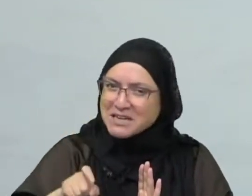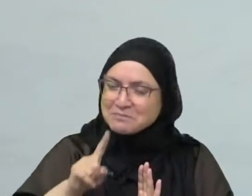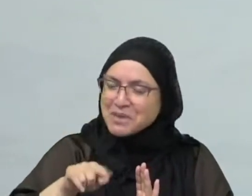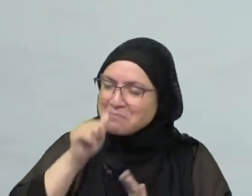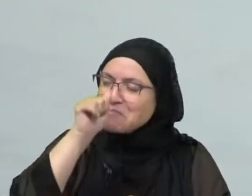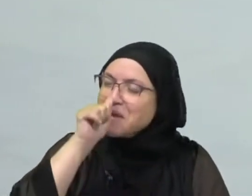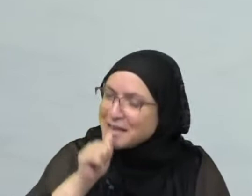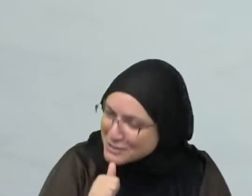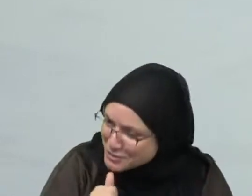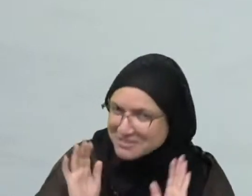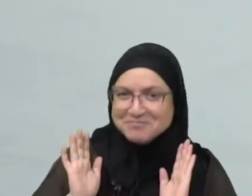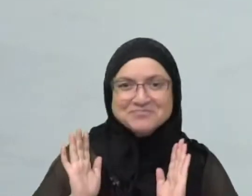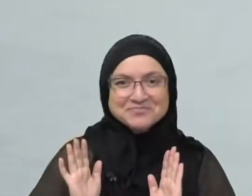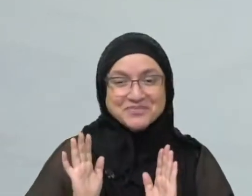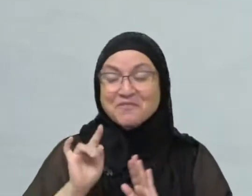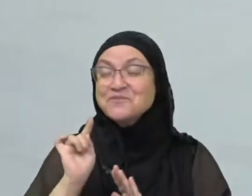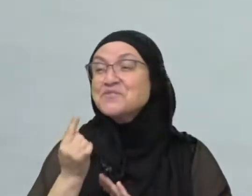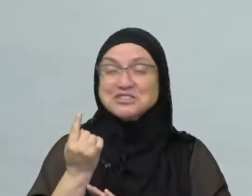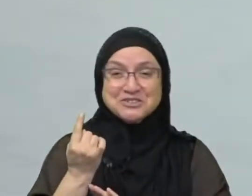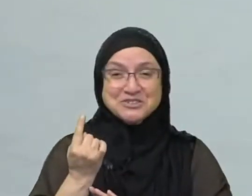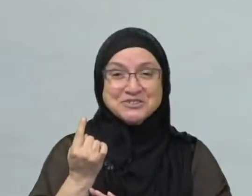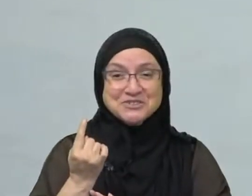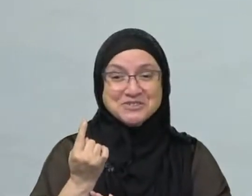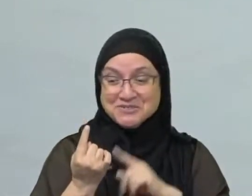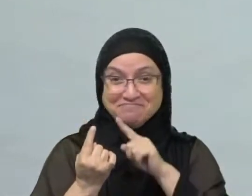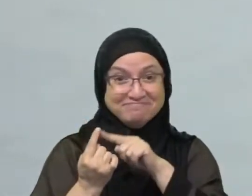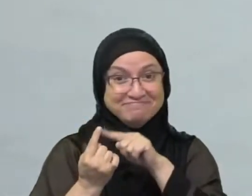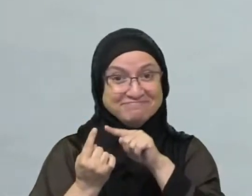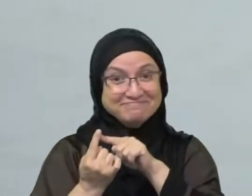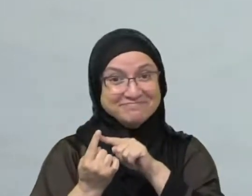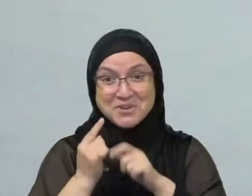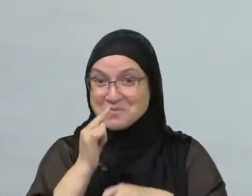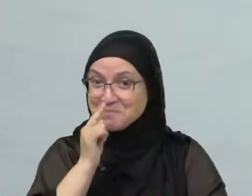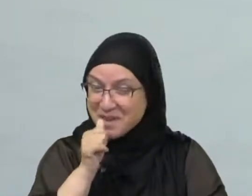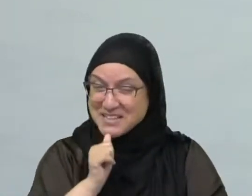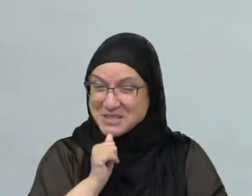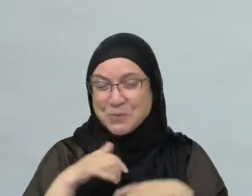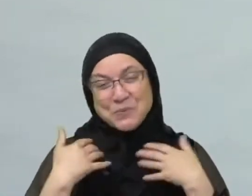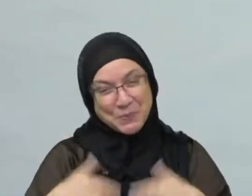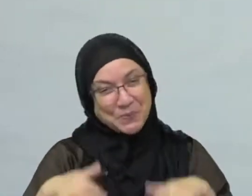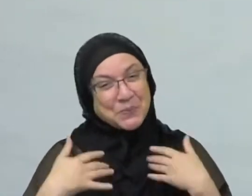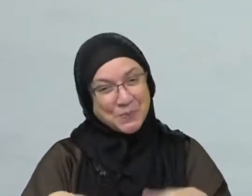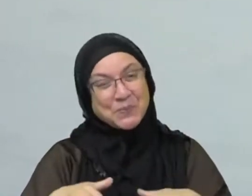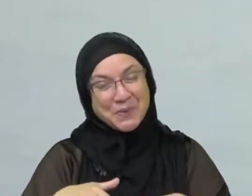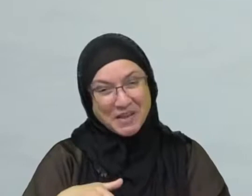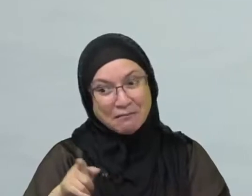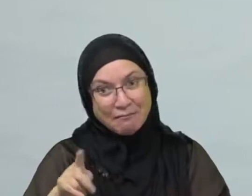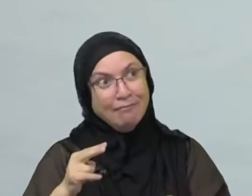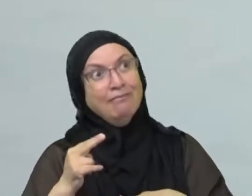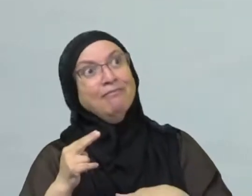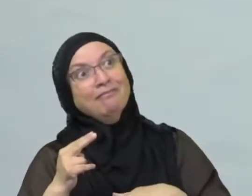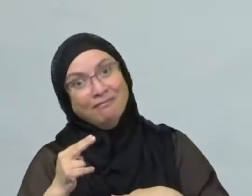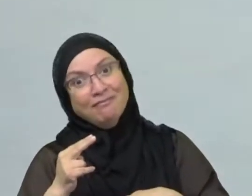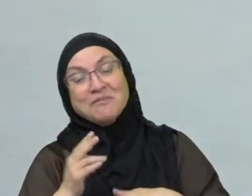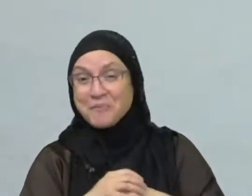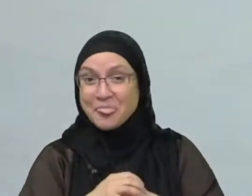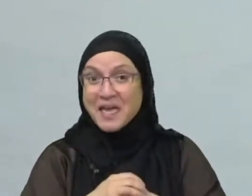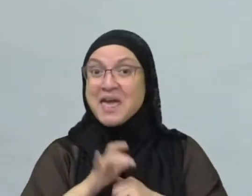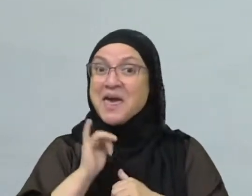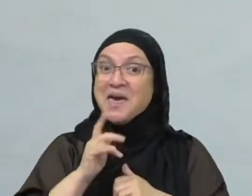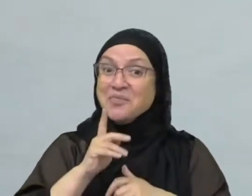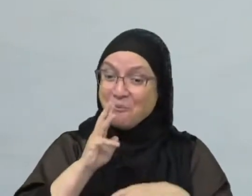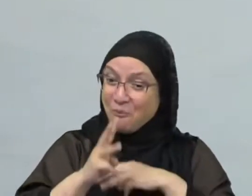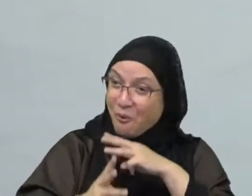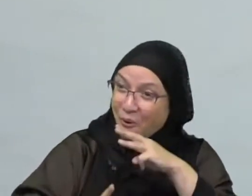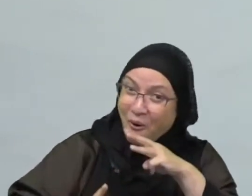some of his most beloved companions, and the believers have tasted worldly defeat for the first time in the